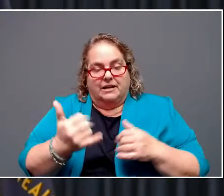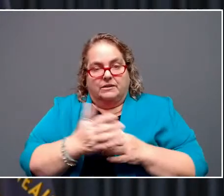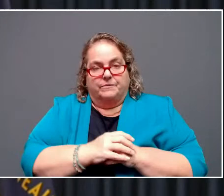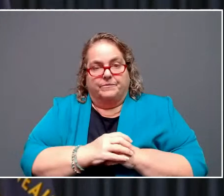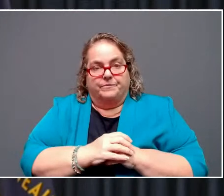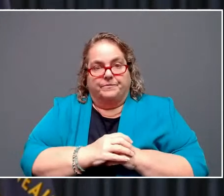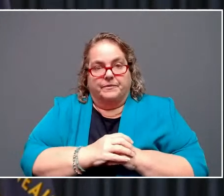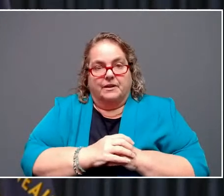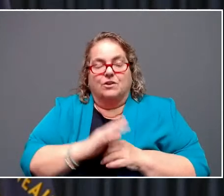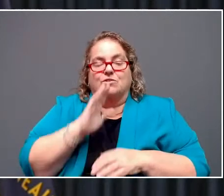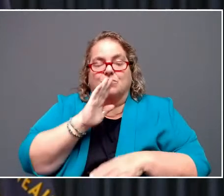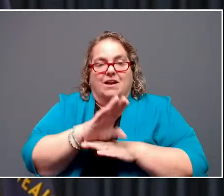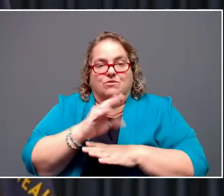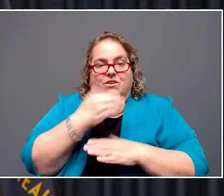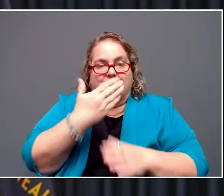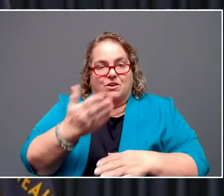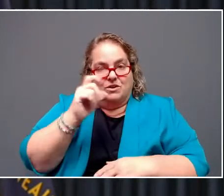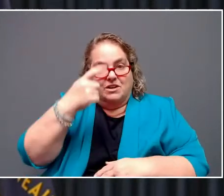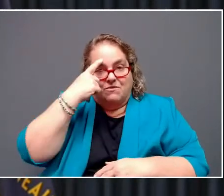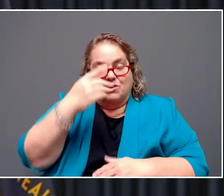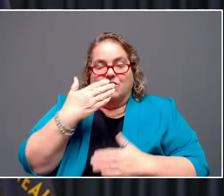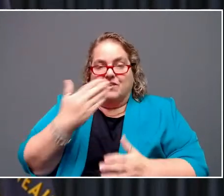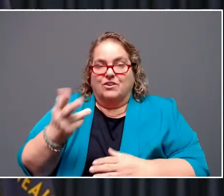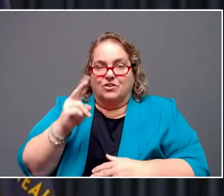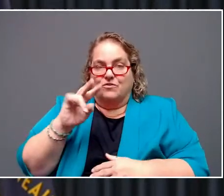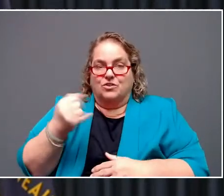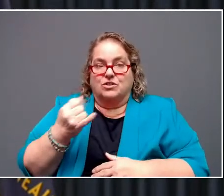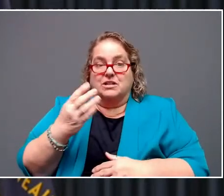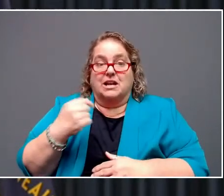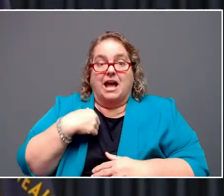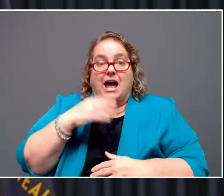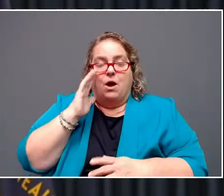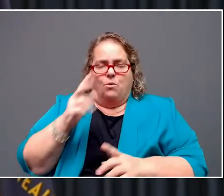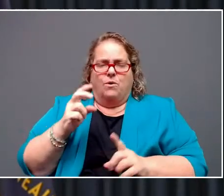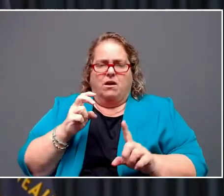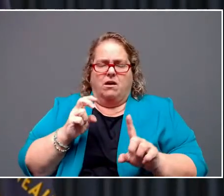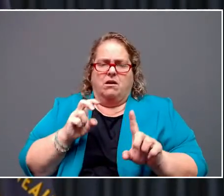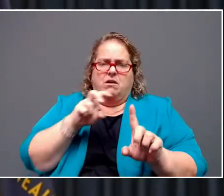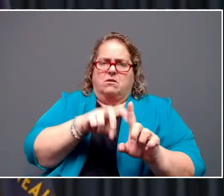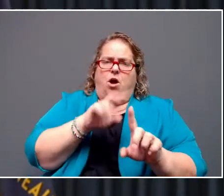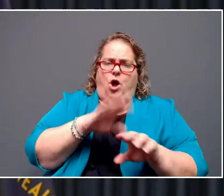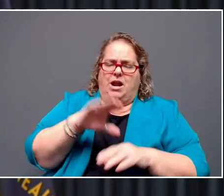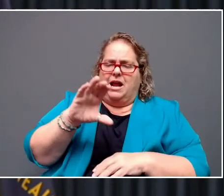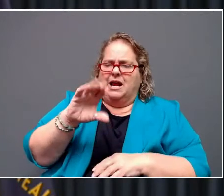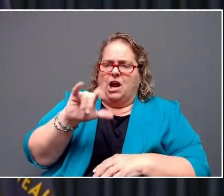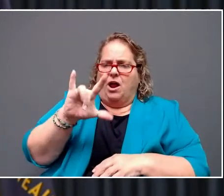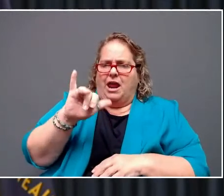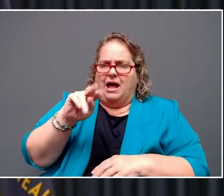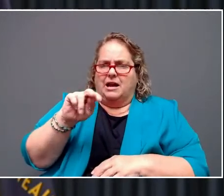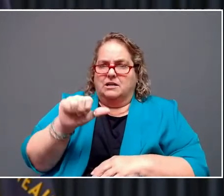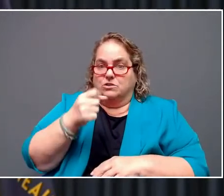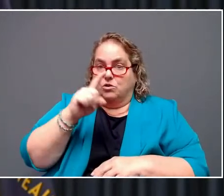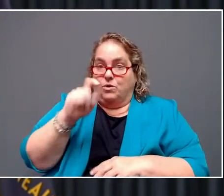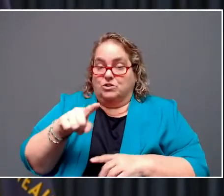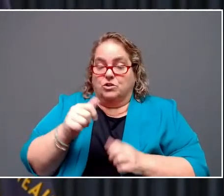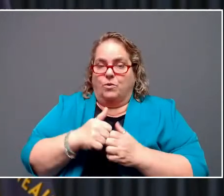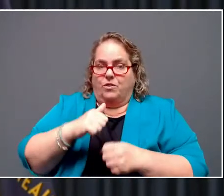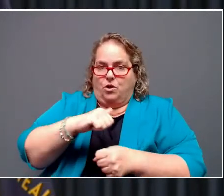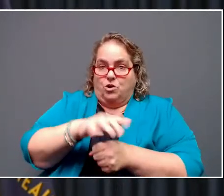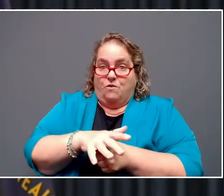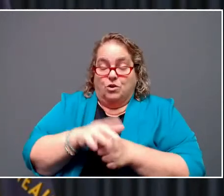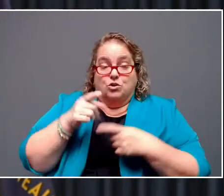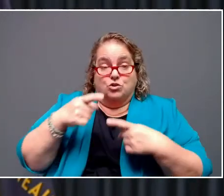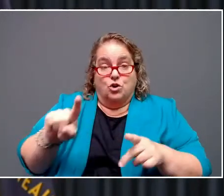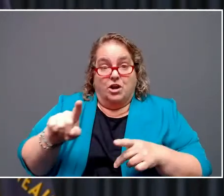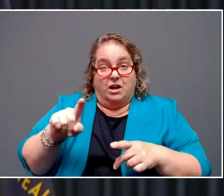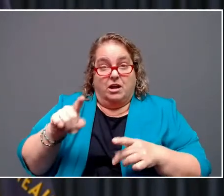Good afternoon. Thank you, Governor, and thank you, Virginia. I'm going to piggyback on Carolina's question regarding COVID. During the pandemic, you